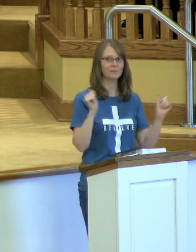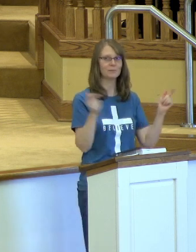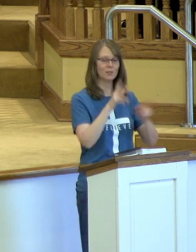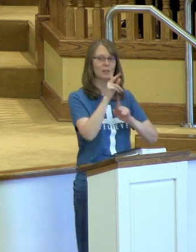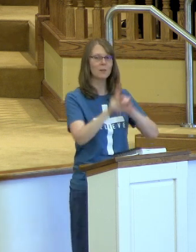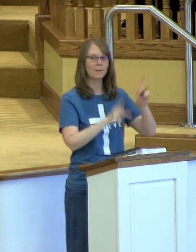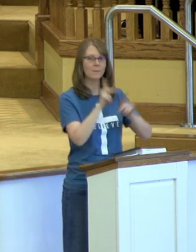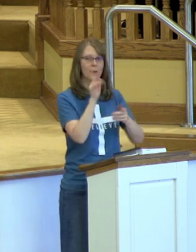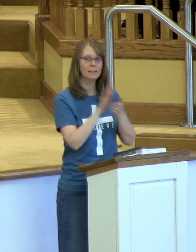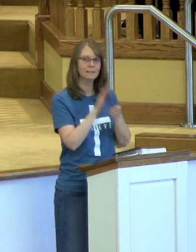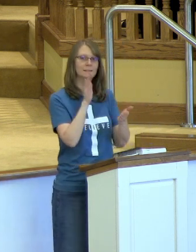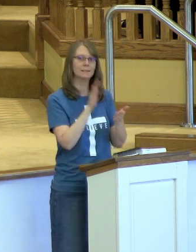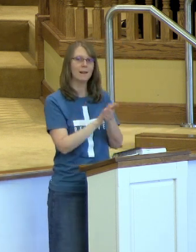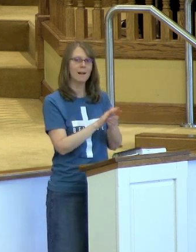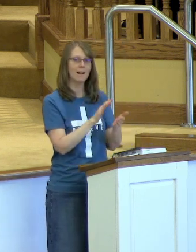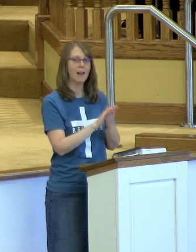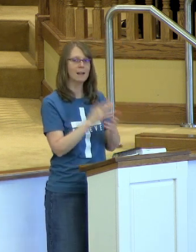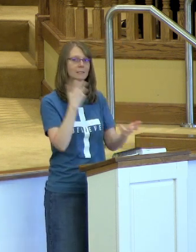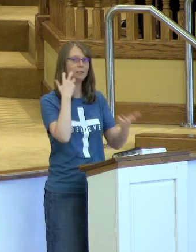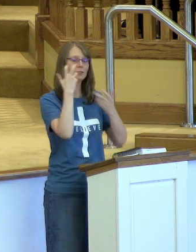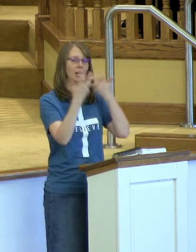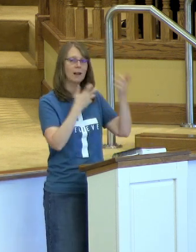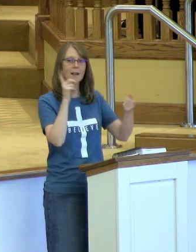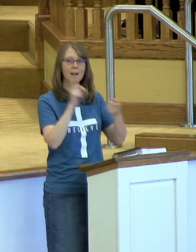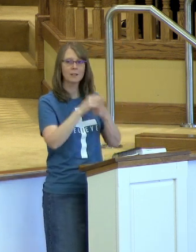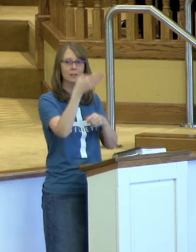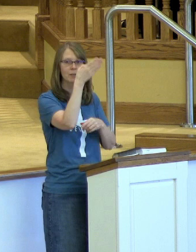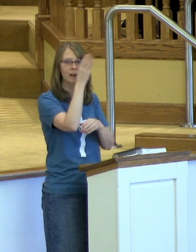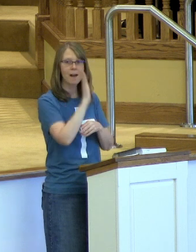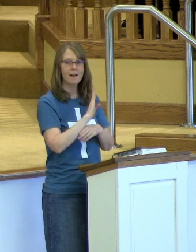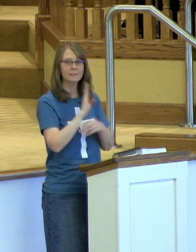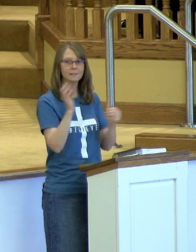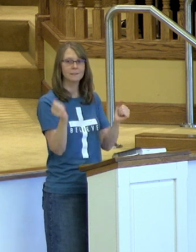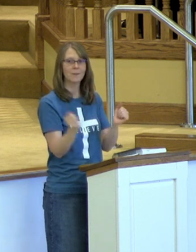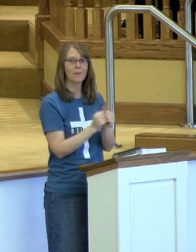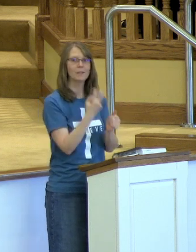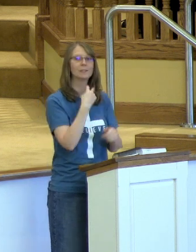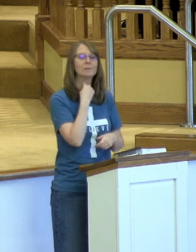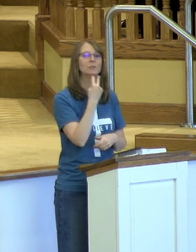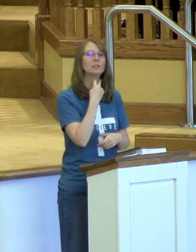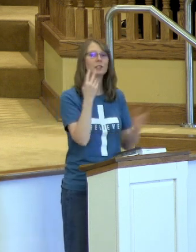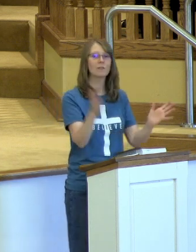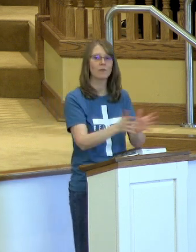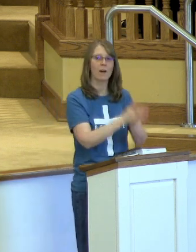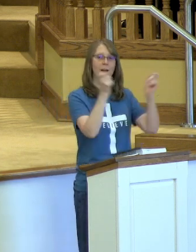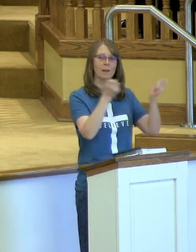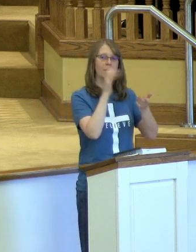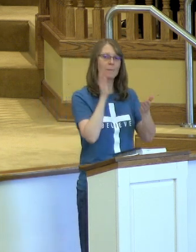All you people clap your hands. Shout unto God. Praise God. With the voice.